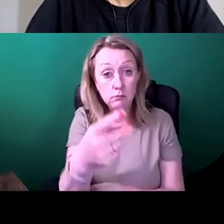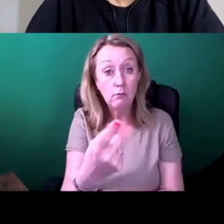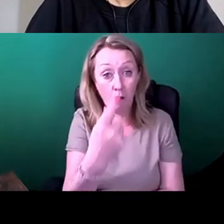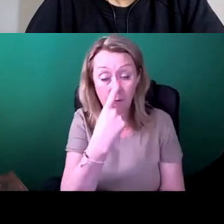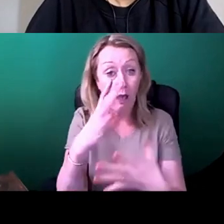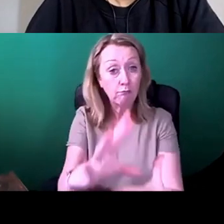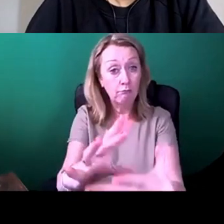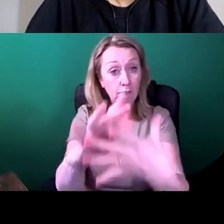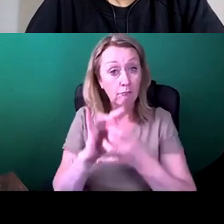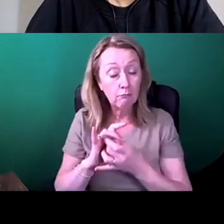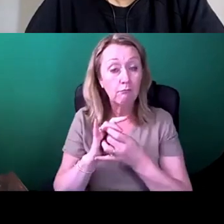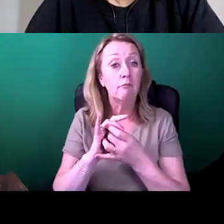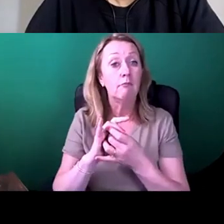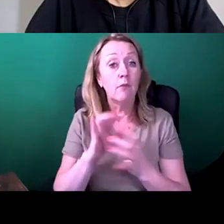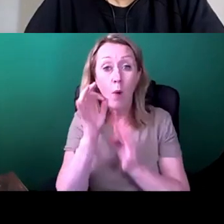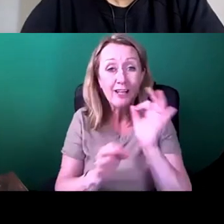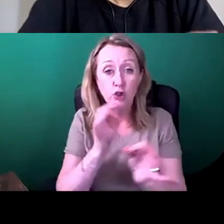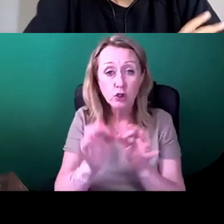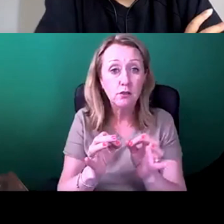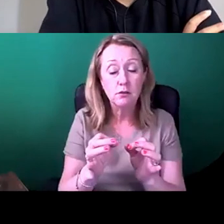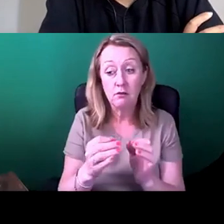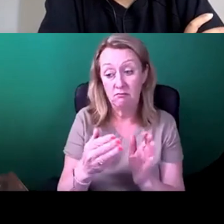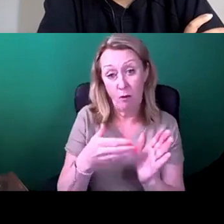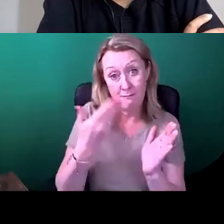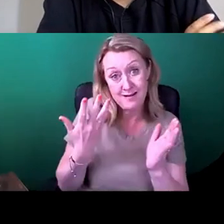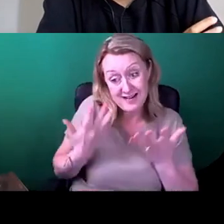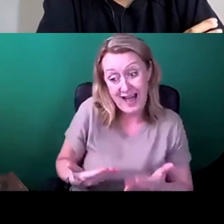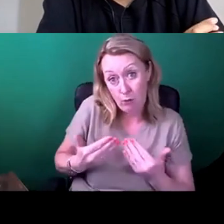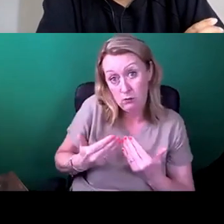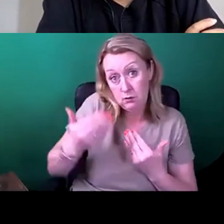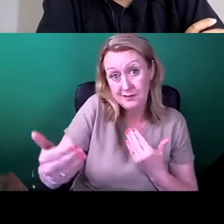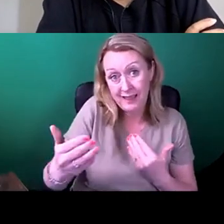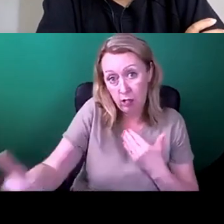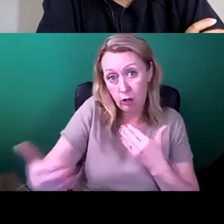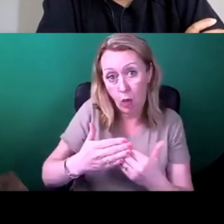any questions you may have between now and the closing date. And you can contact me on